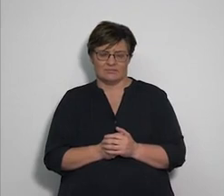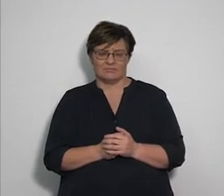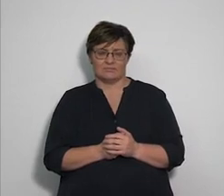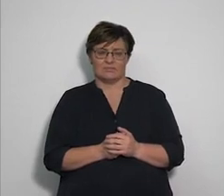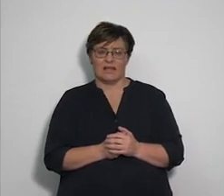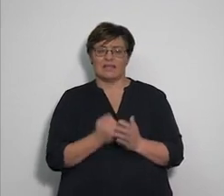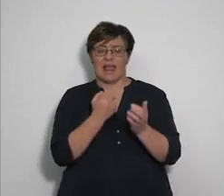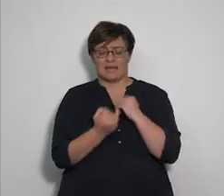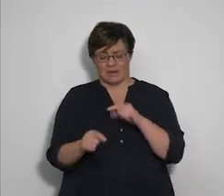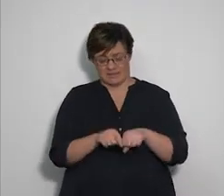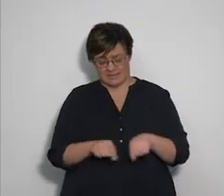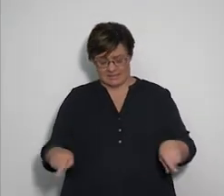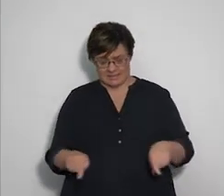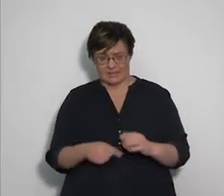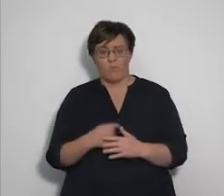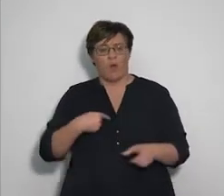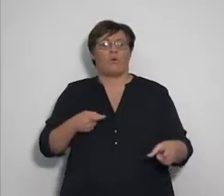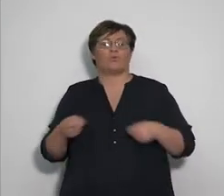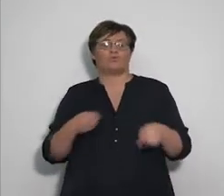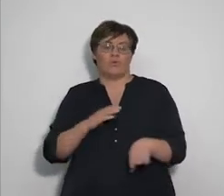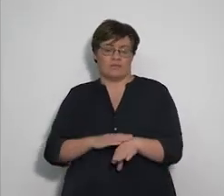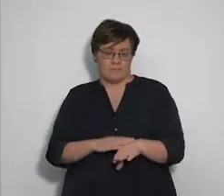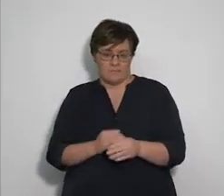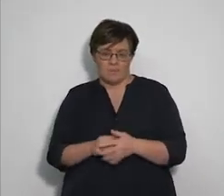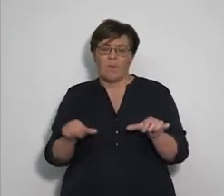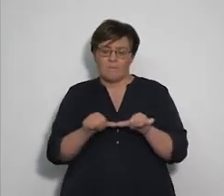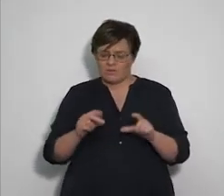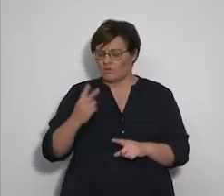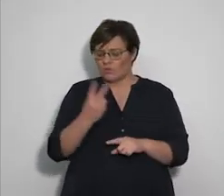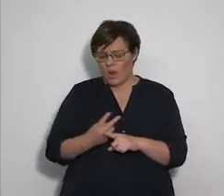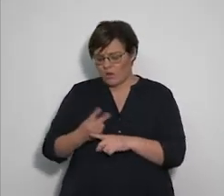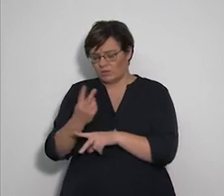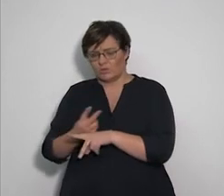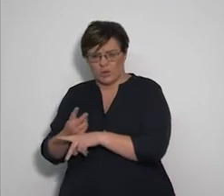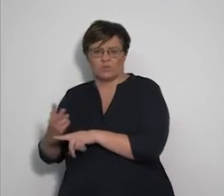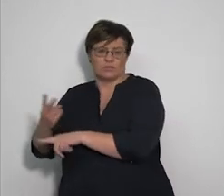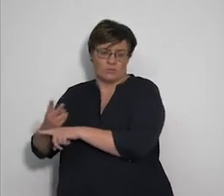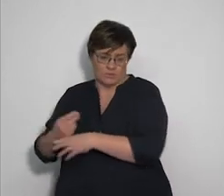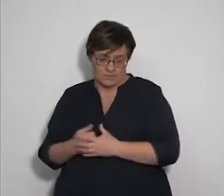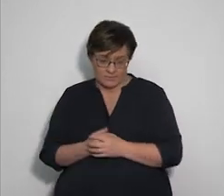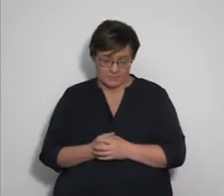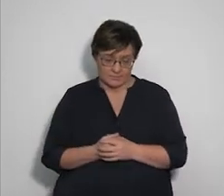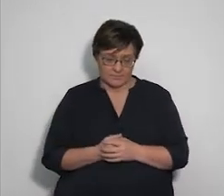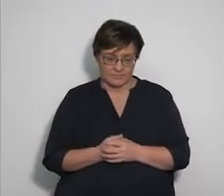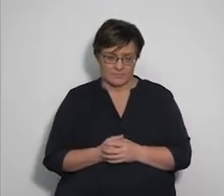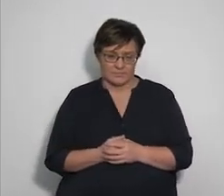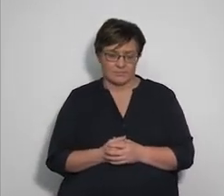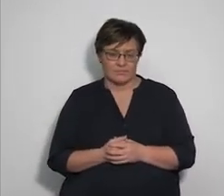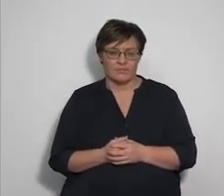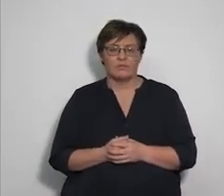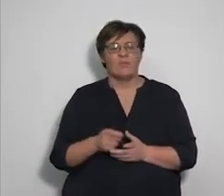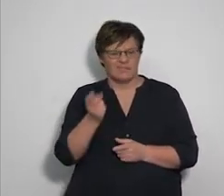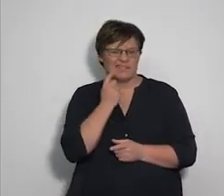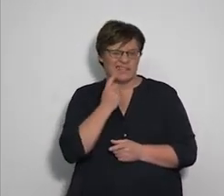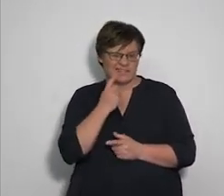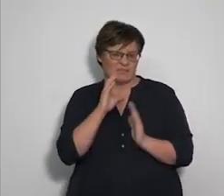our independent variable that we're controlling. We measured the population every 2